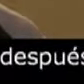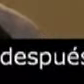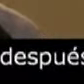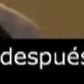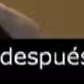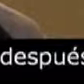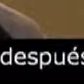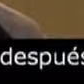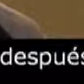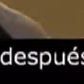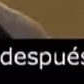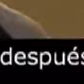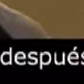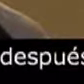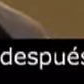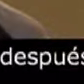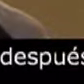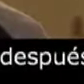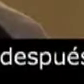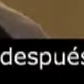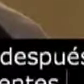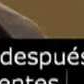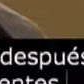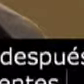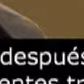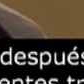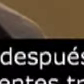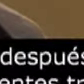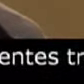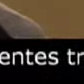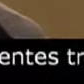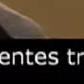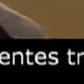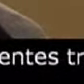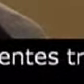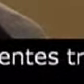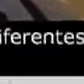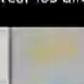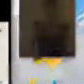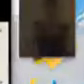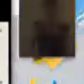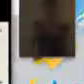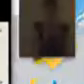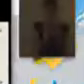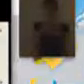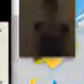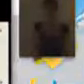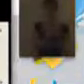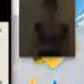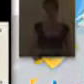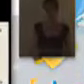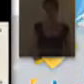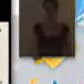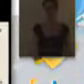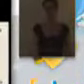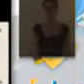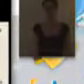about the different work that we've done, the different projects, and to kind of explain the framework for our research.